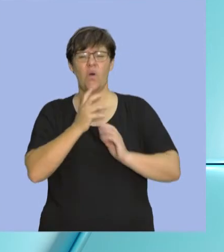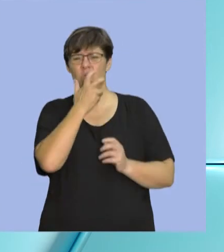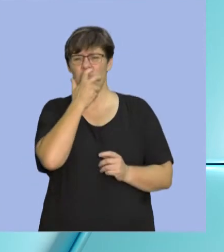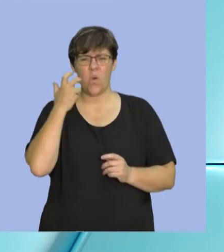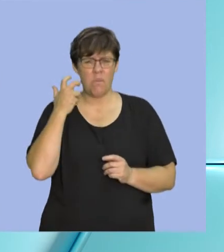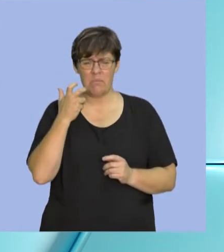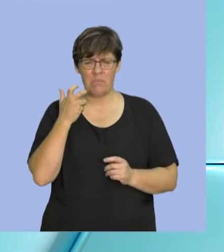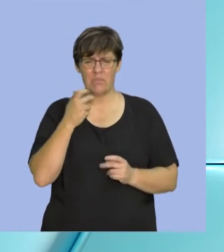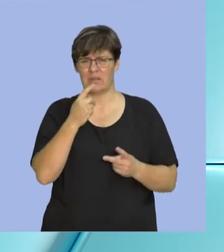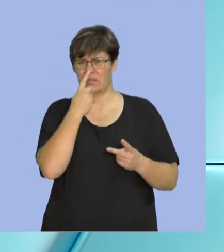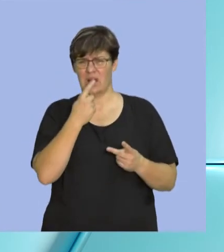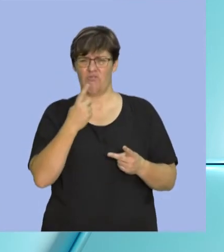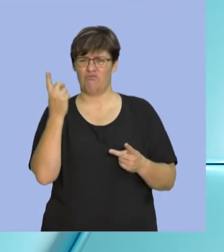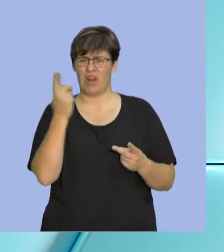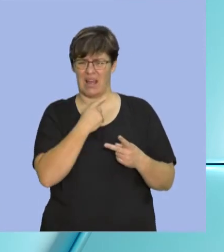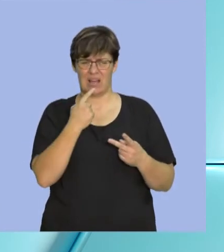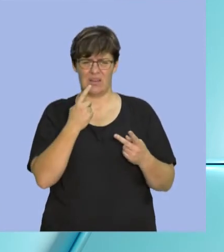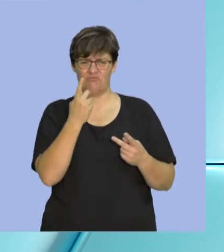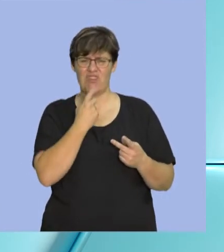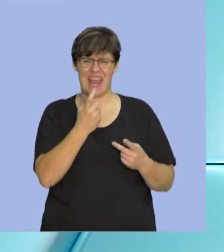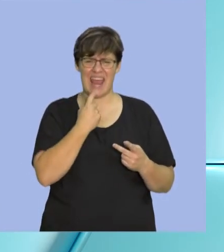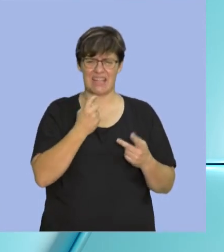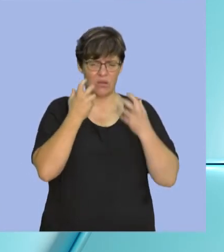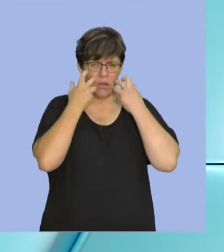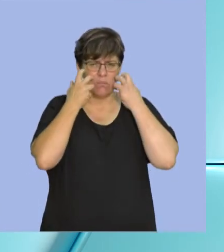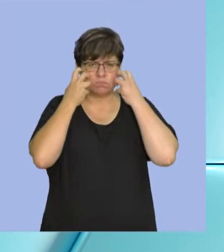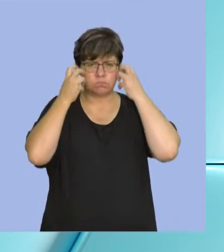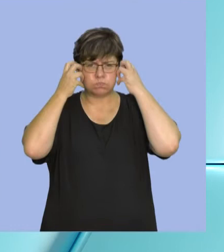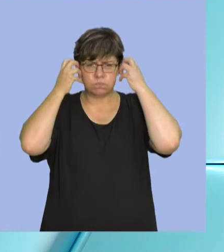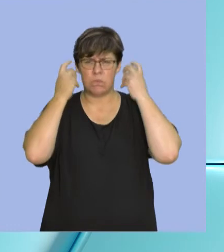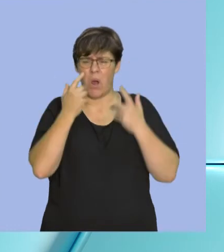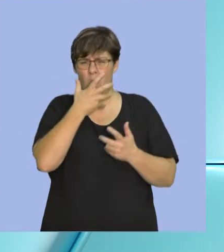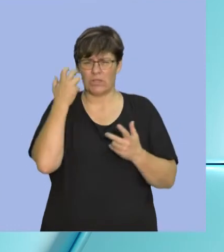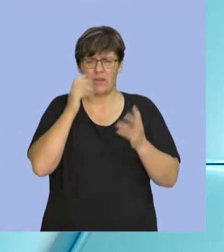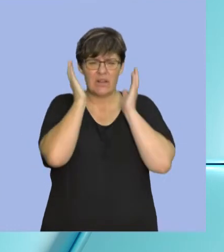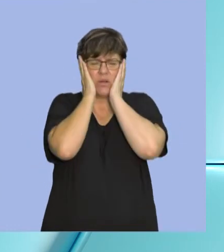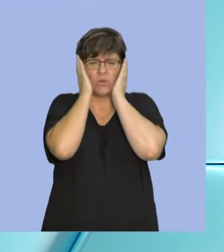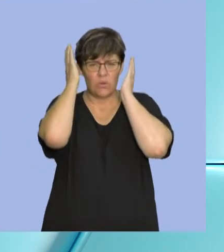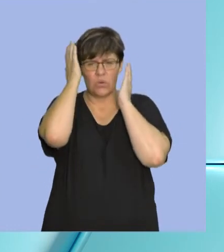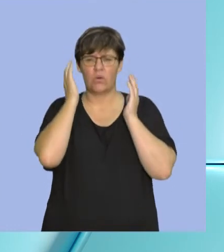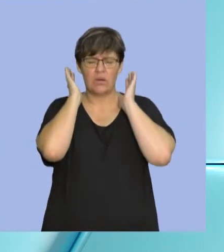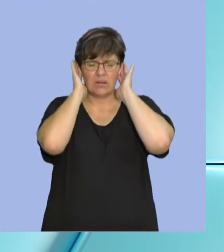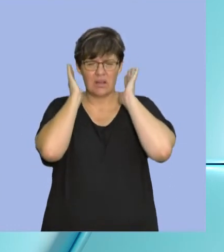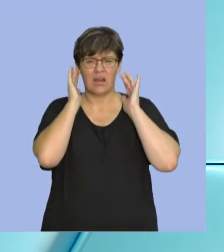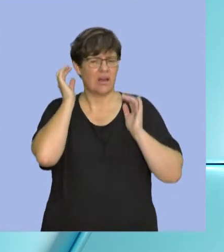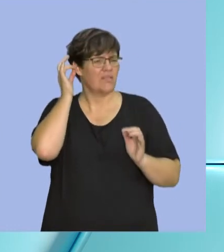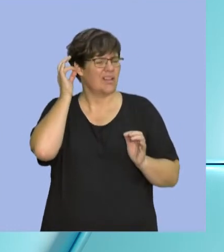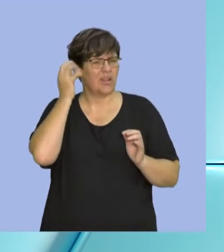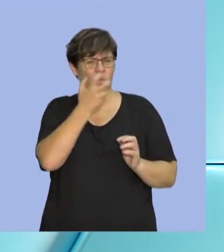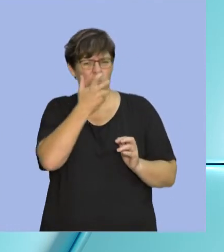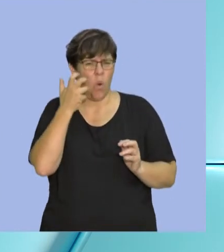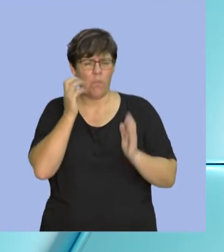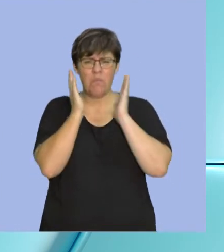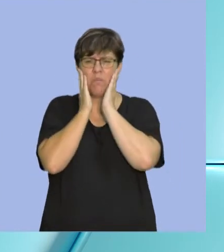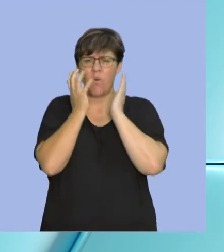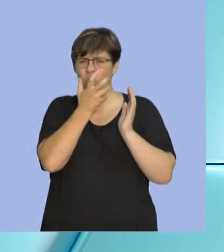looks sometimes dark red in color, and you feel heat in your ears on the surface of your face and even